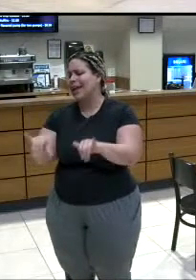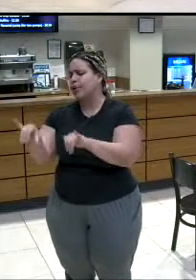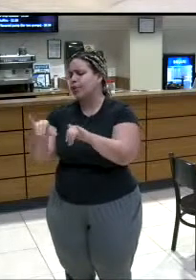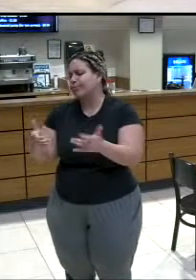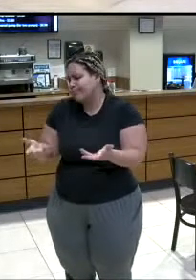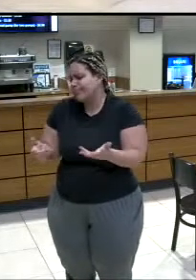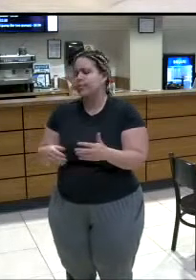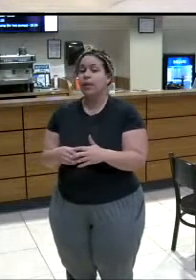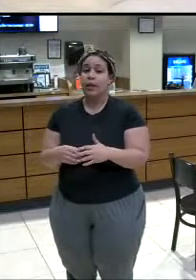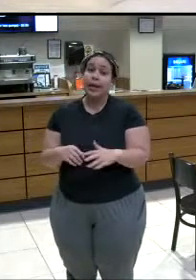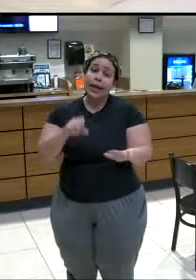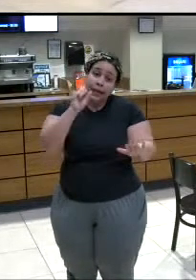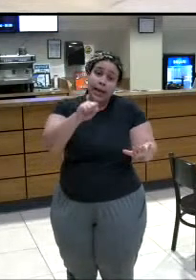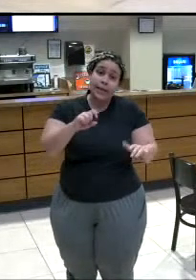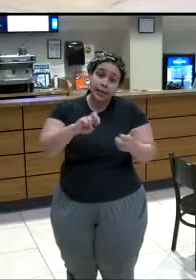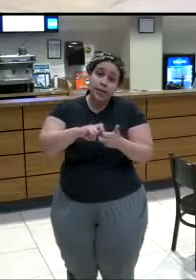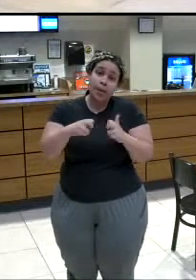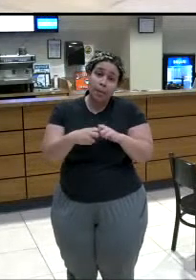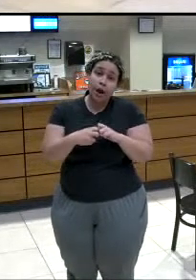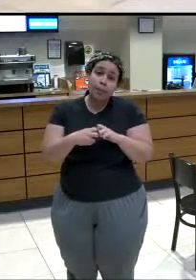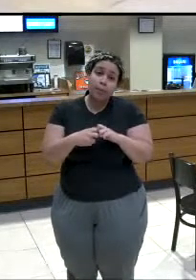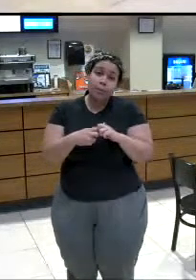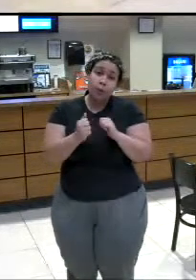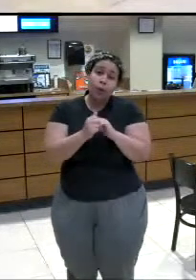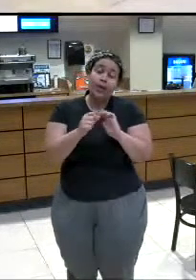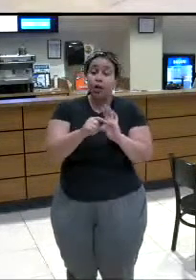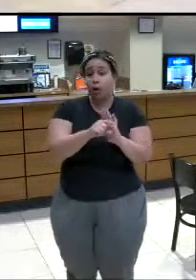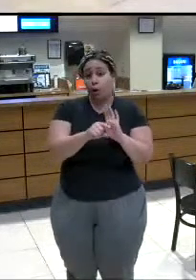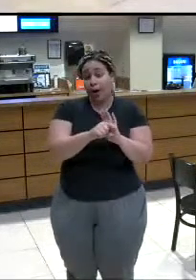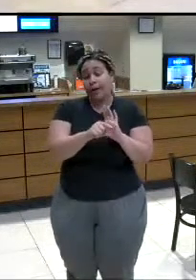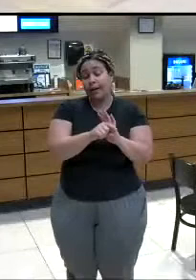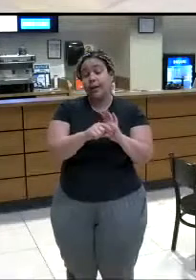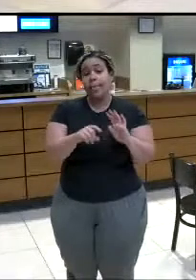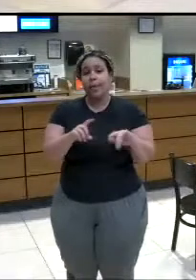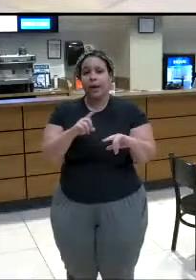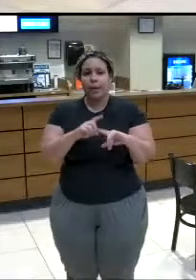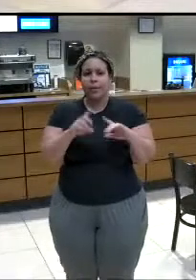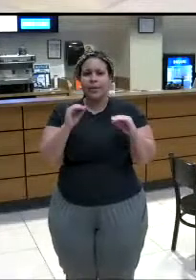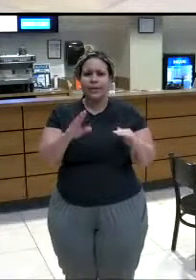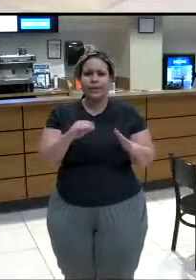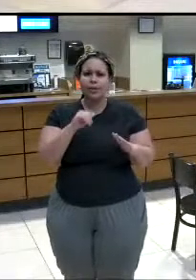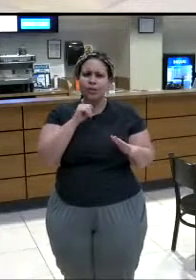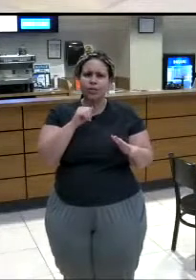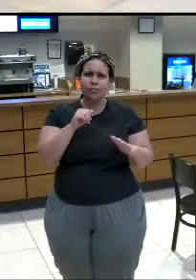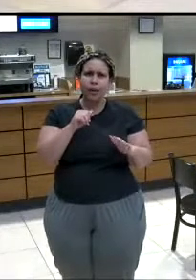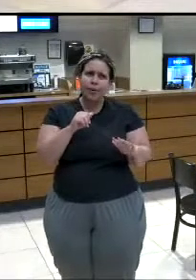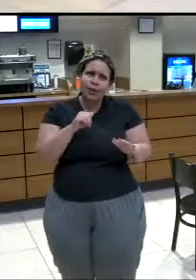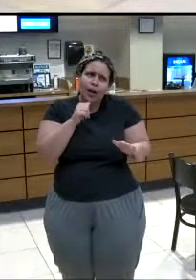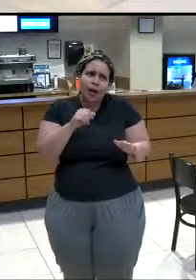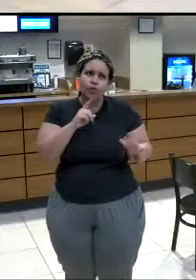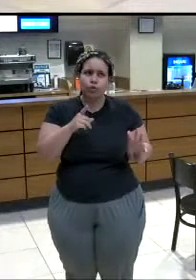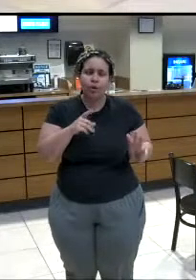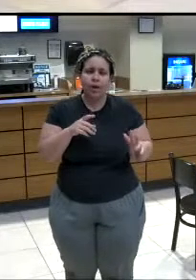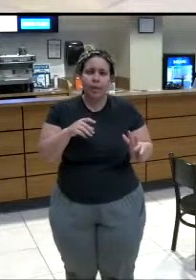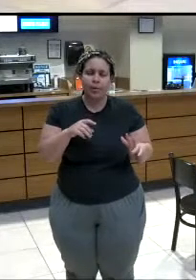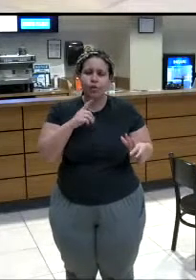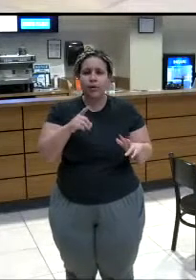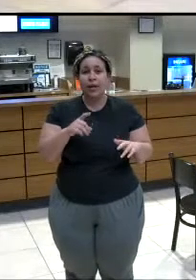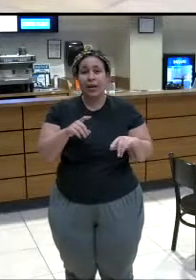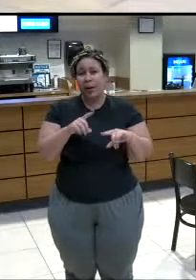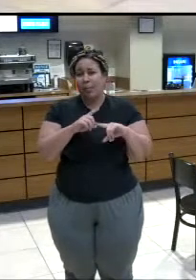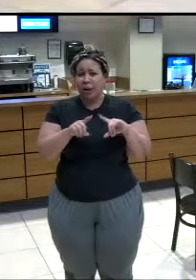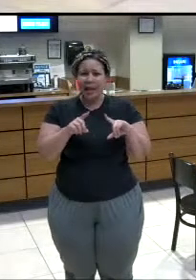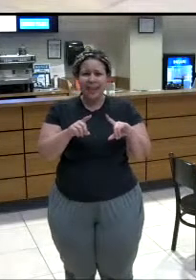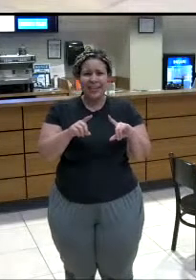issue in truth in grading, and not the teacher being untruthful in grading, but truth in grading is a